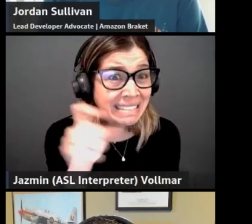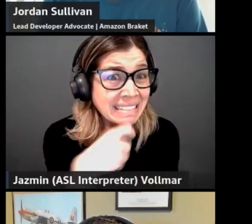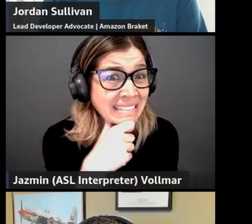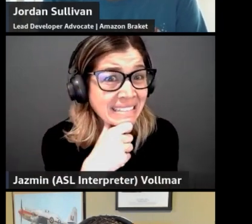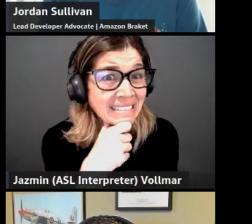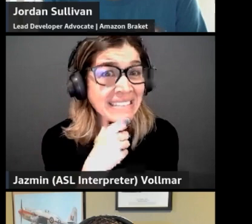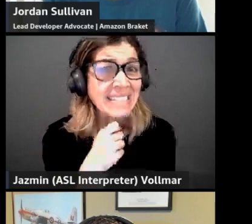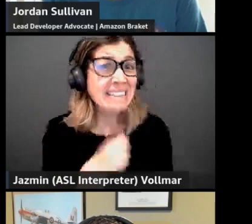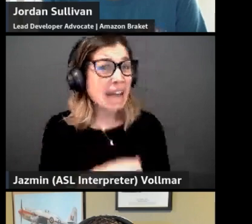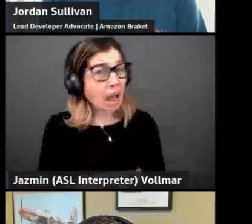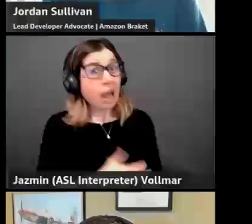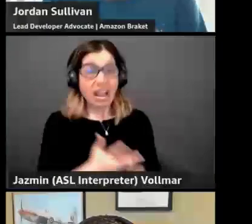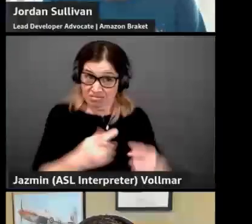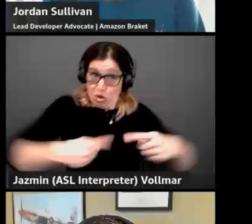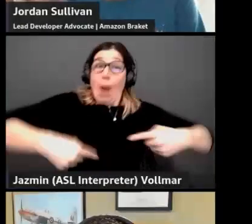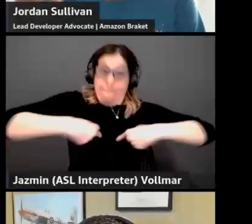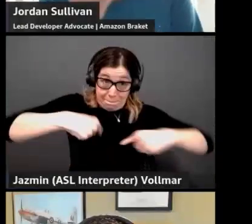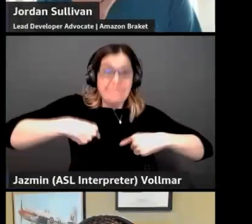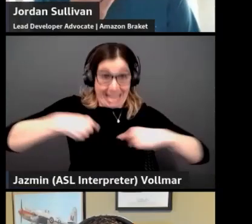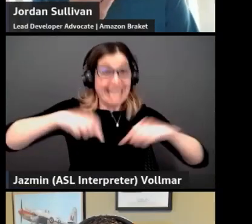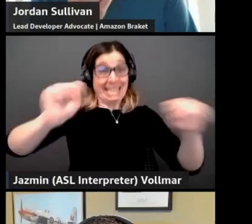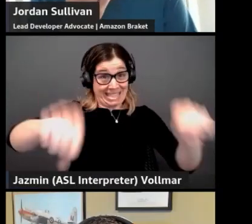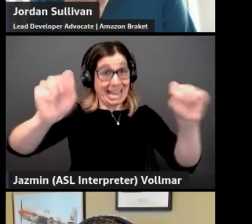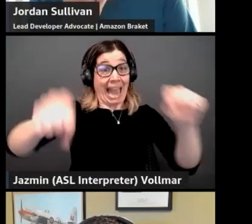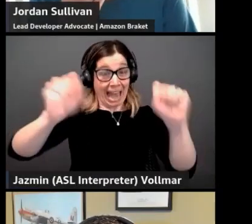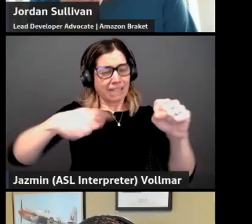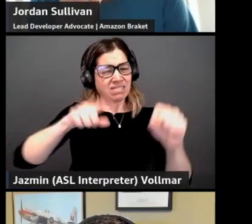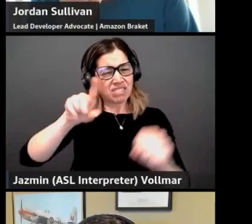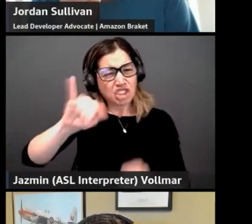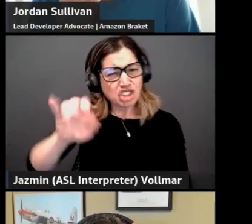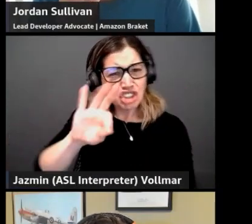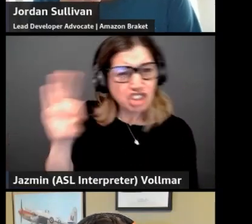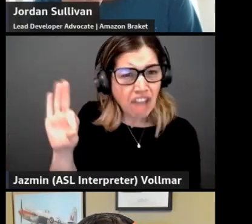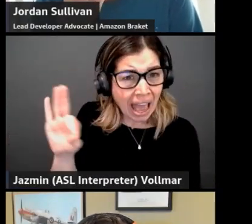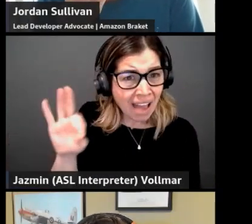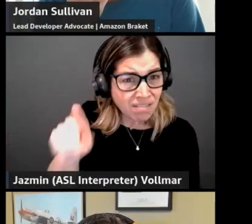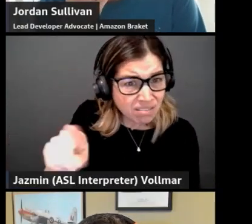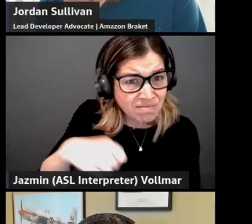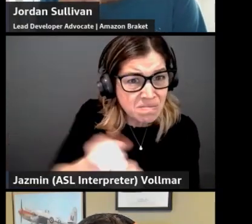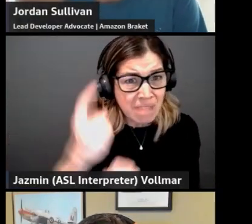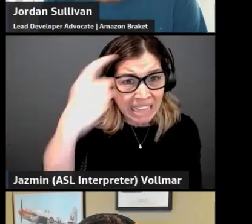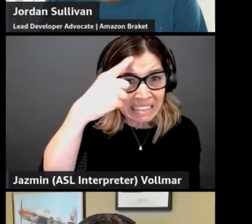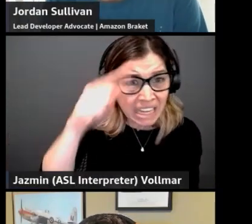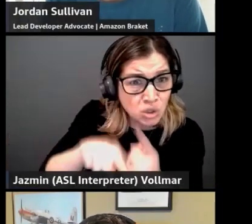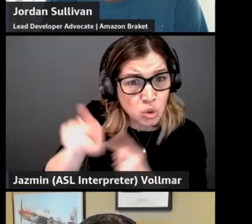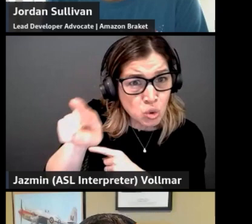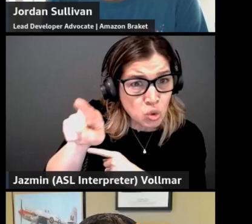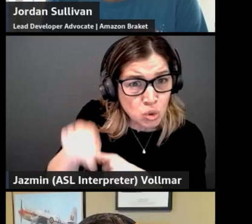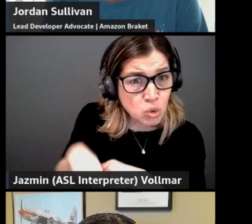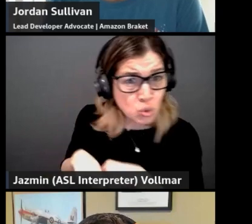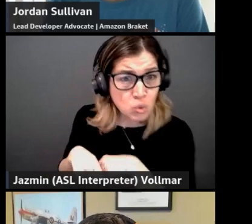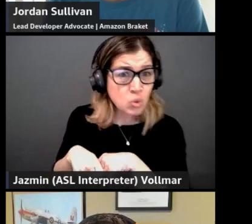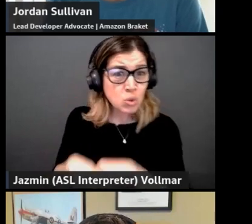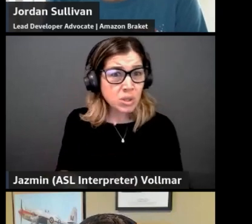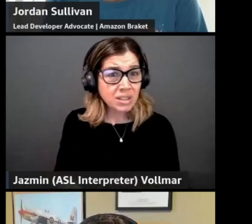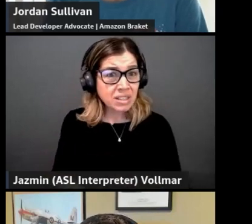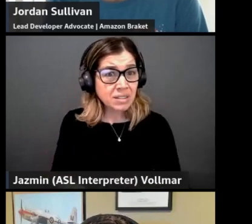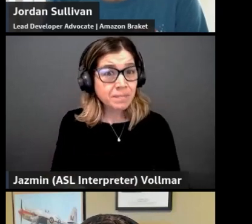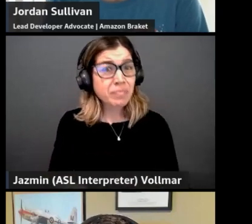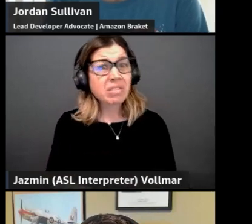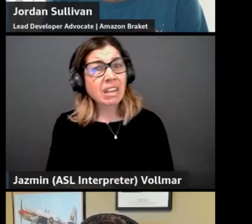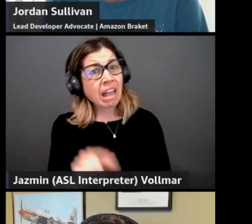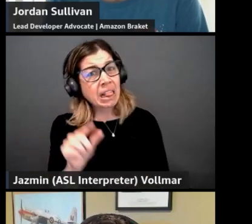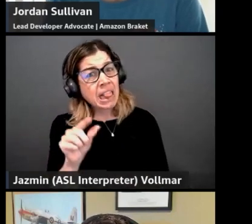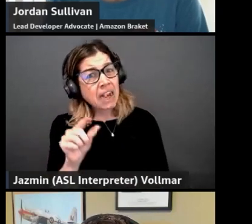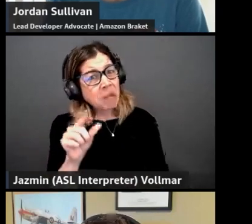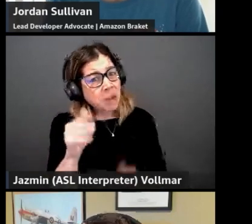It does to me. I should check with Jeff if it makes sense to the non. You know, that is it's a little bit over my